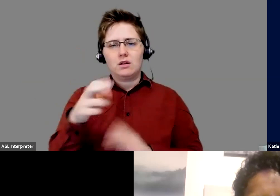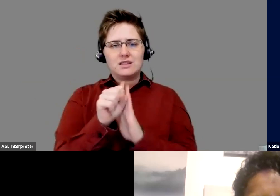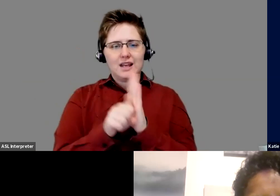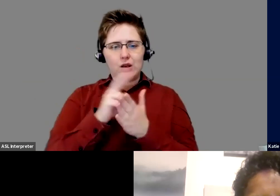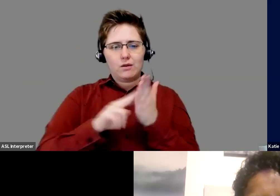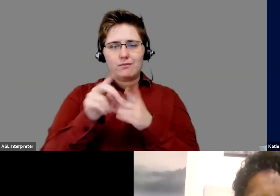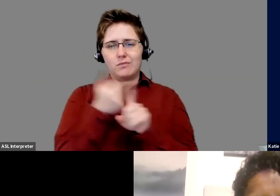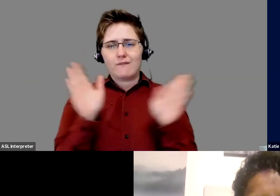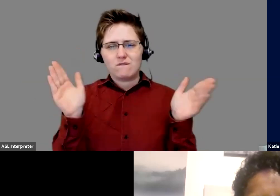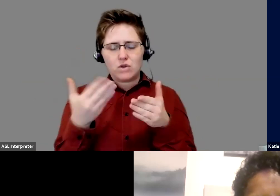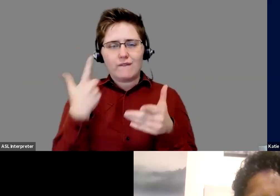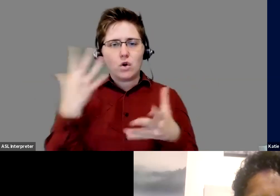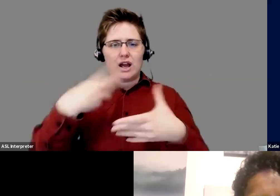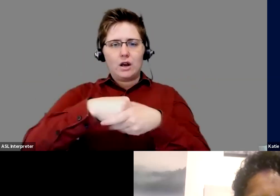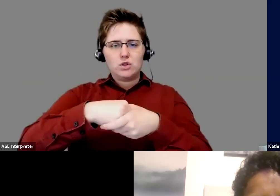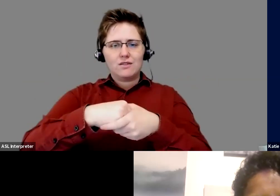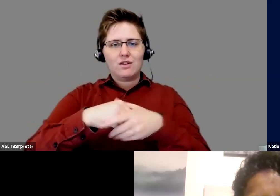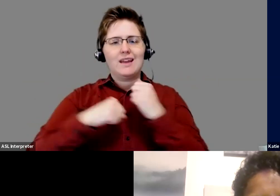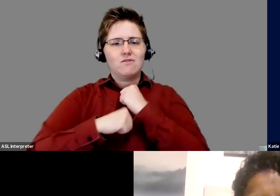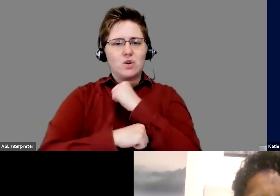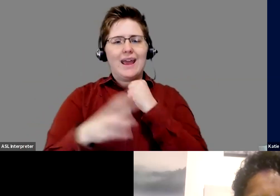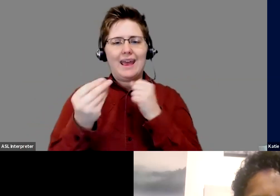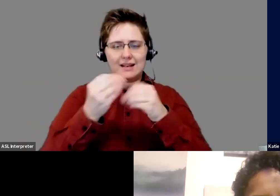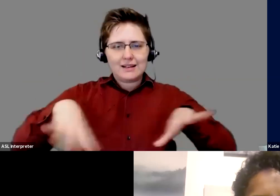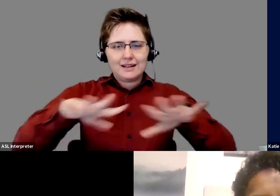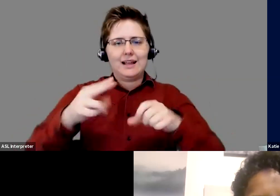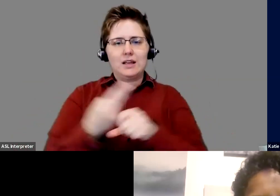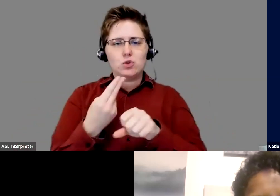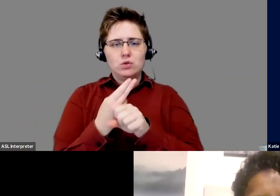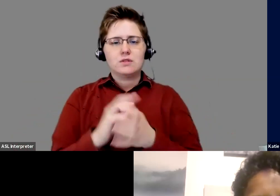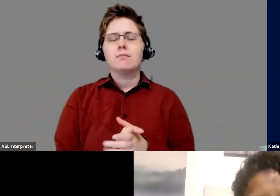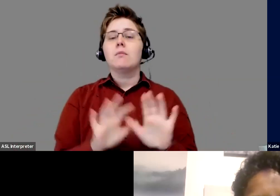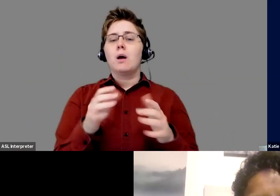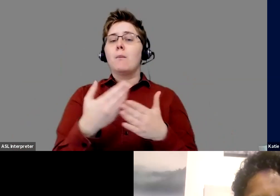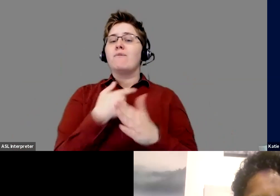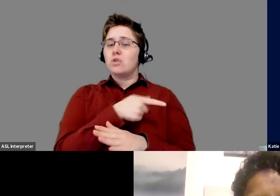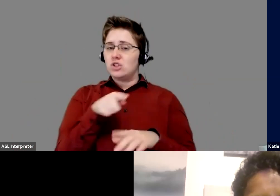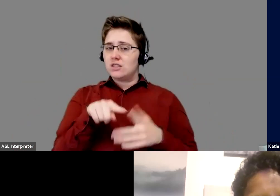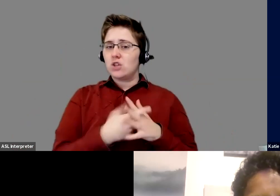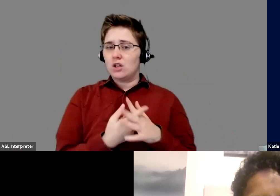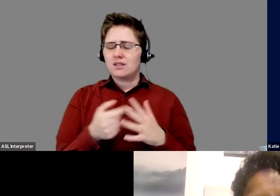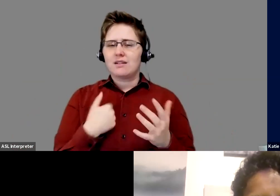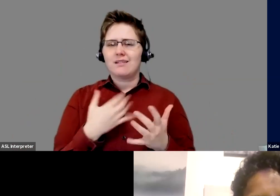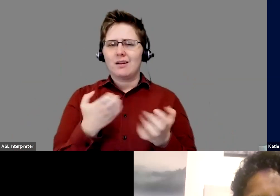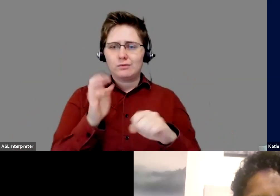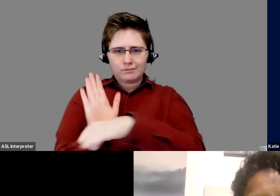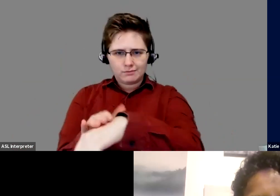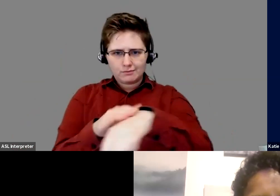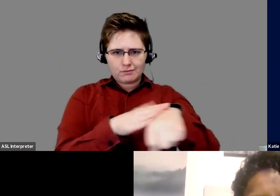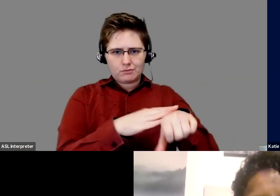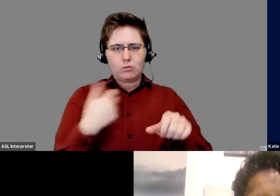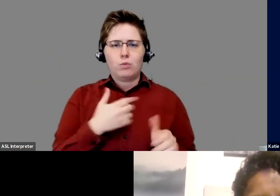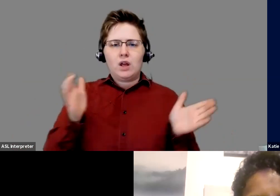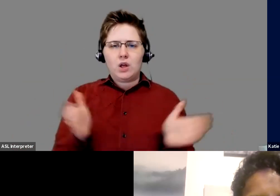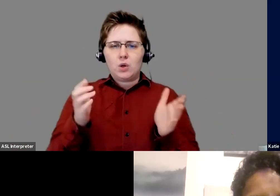on inclusive infrastructure and land use. And before Valerie gets started, I would just like to remind you that we encourage